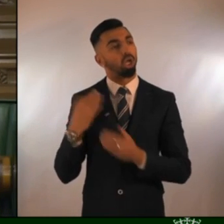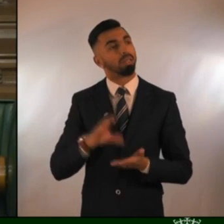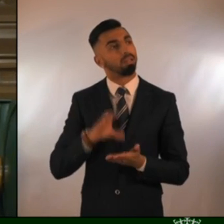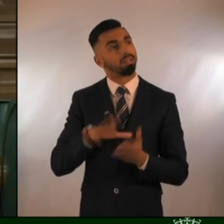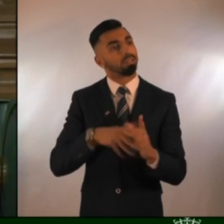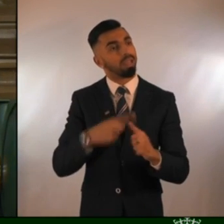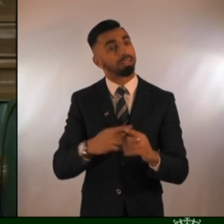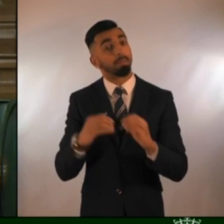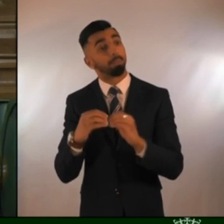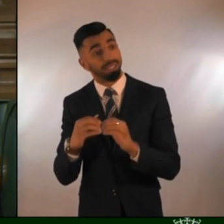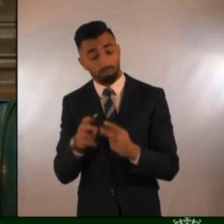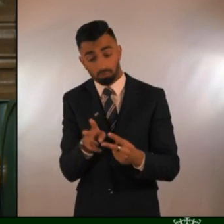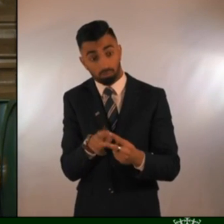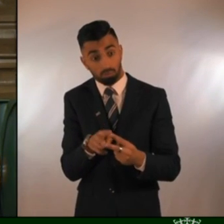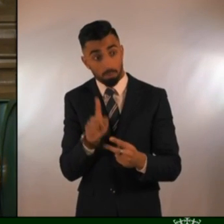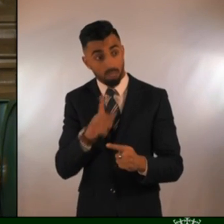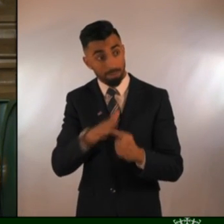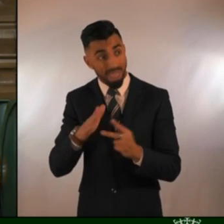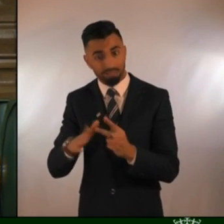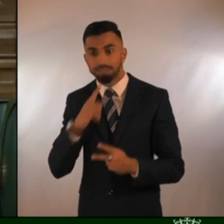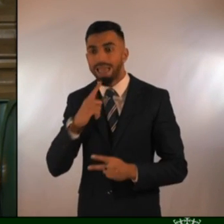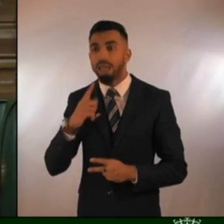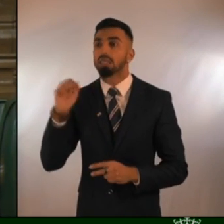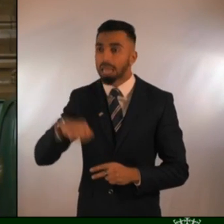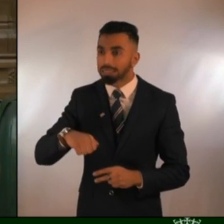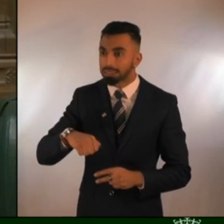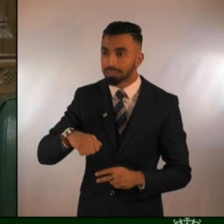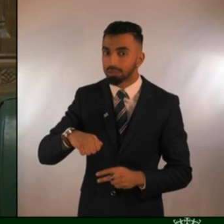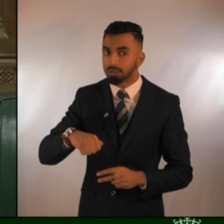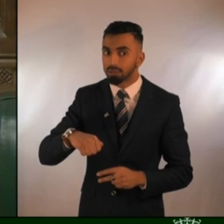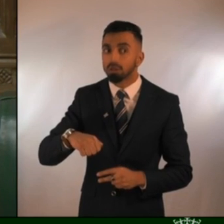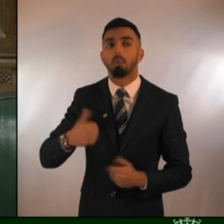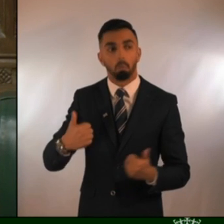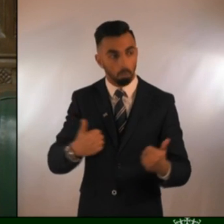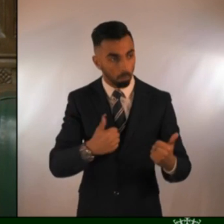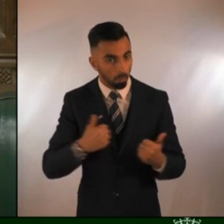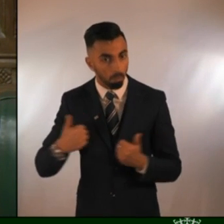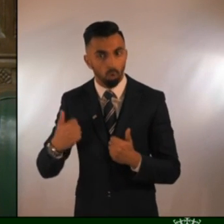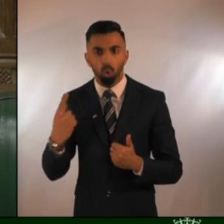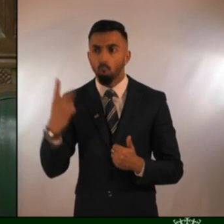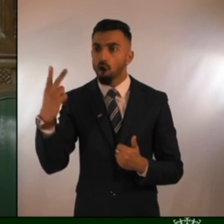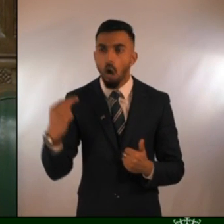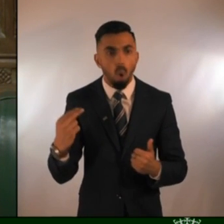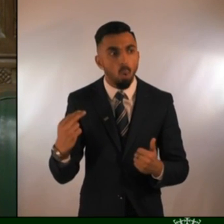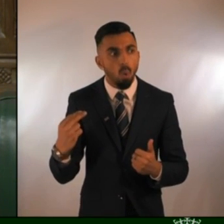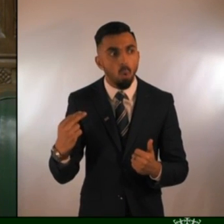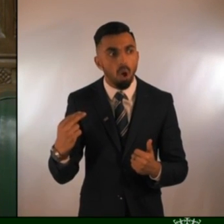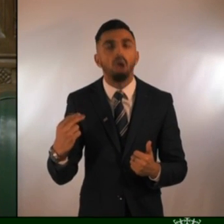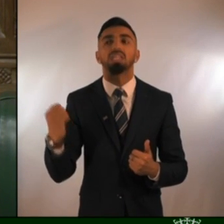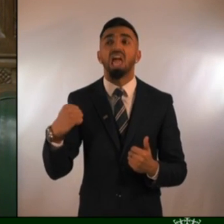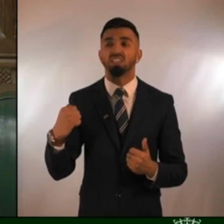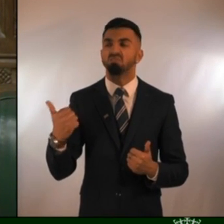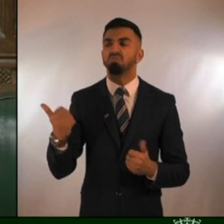44. As many as that opinion, say aye. Aye. Of the contrary, no. I think the ayes have it. The